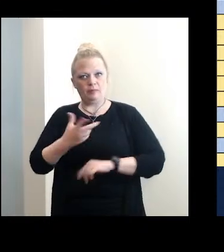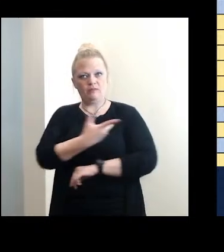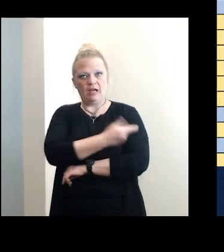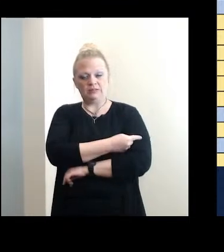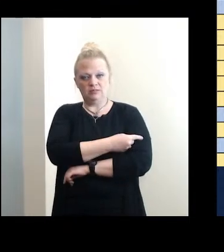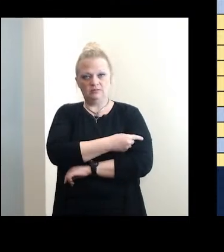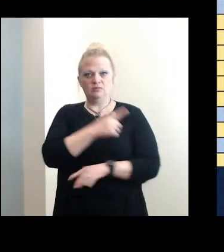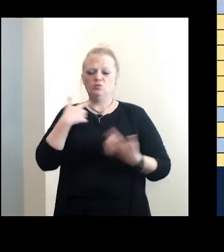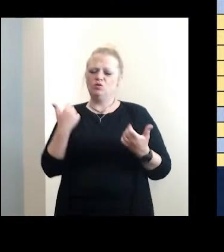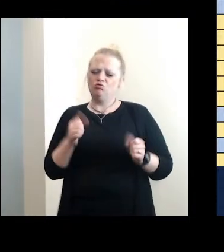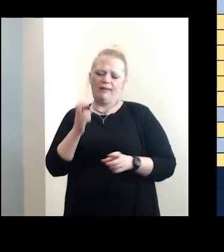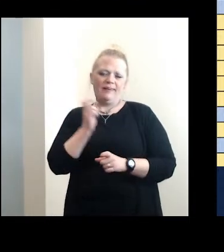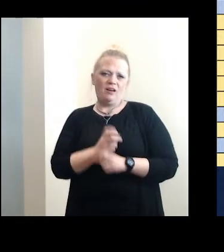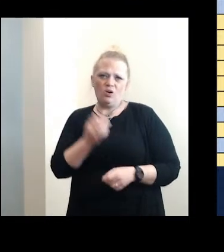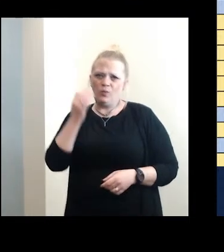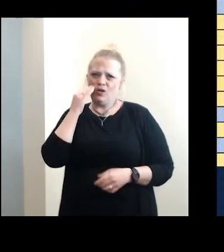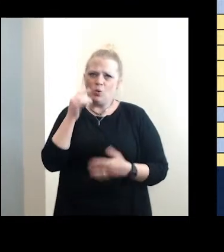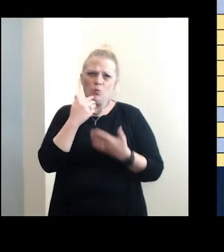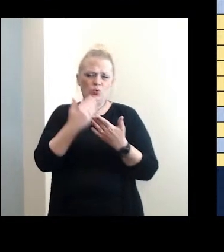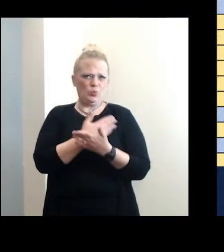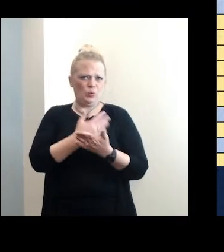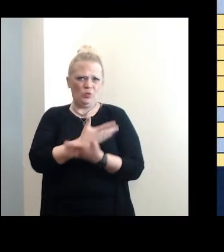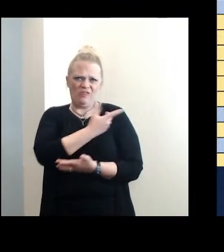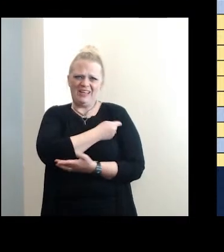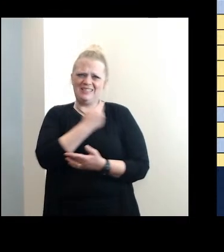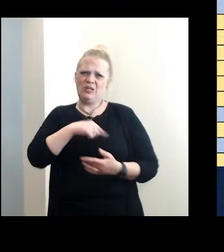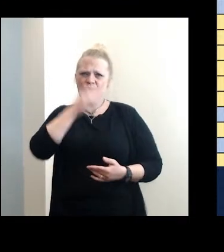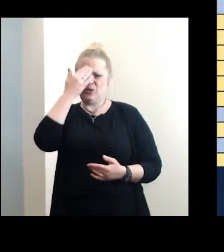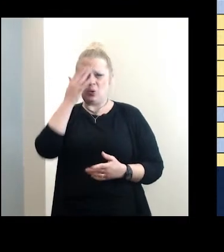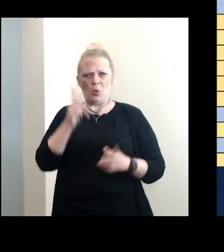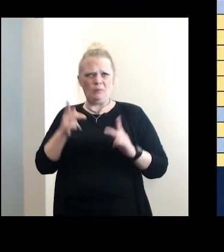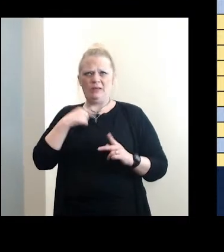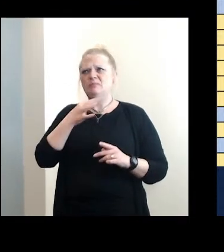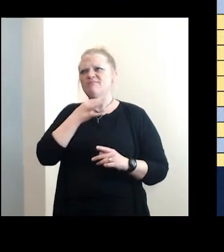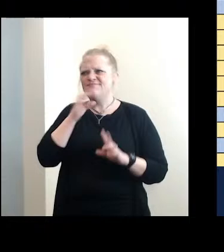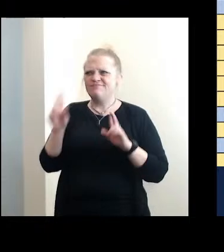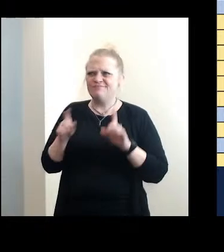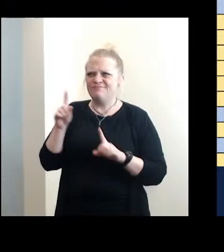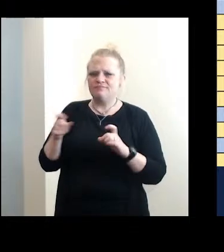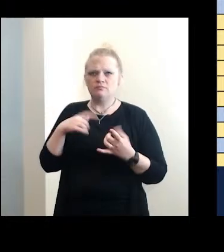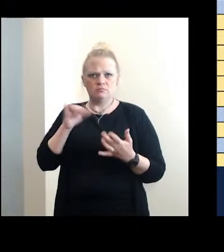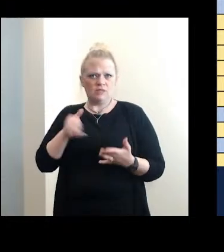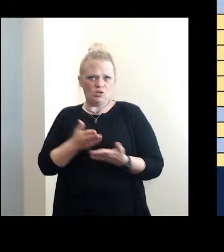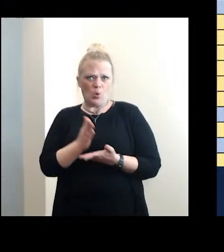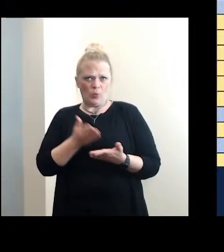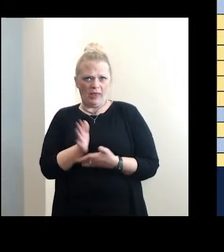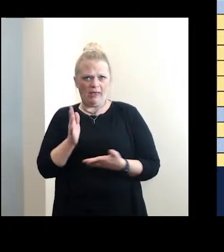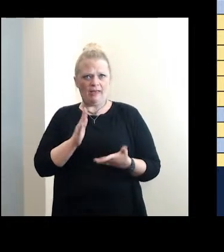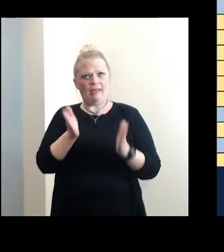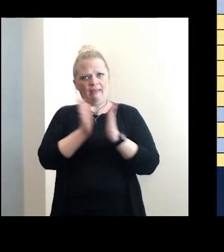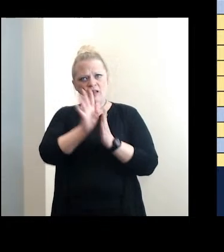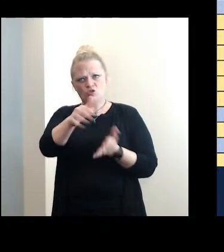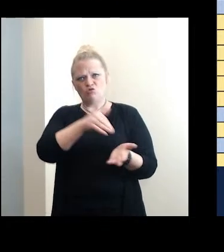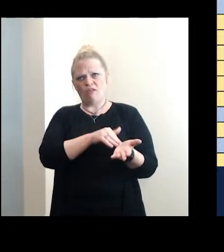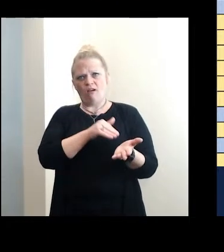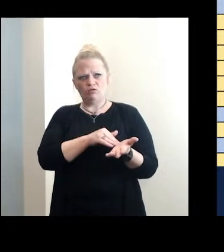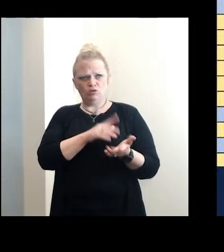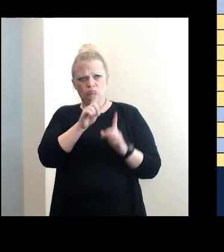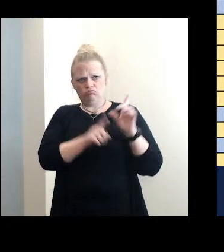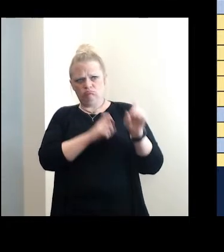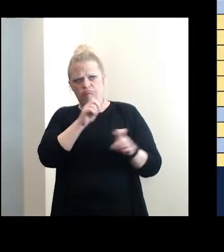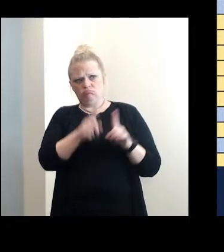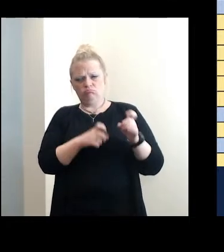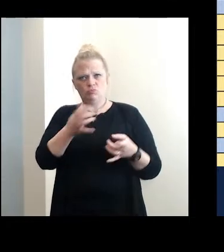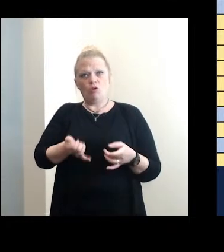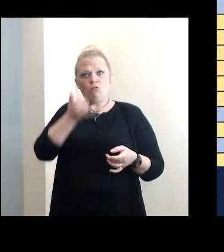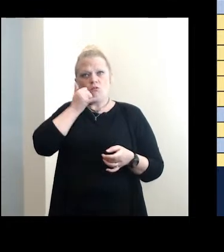we're trying hard. We know this is a new vaccine. We know people have questions, and that's okay. Ask your healthcare provider those questions. You